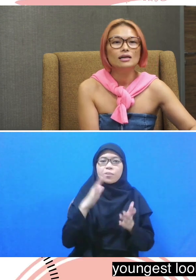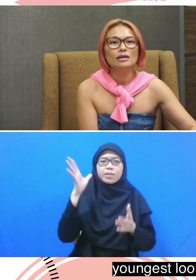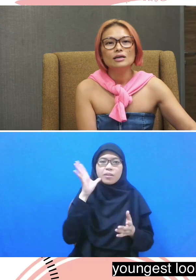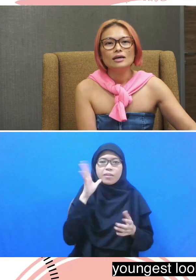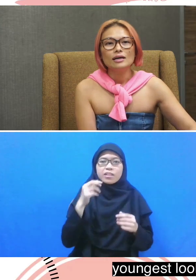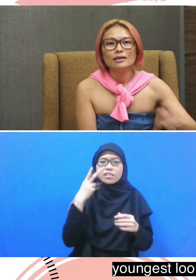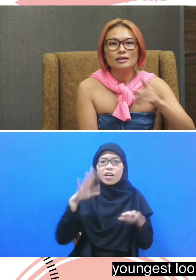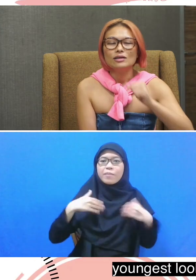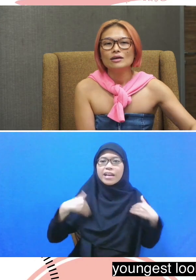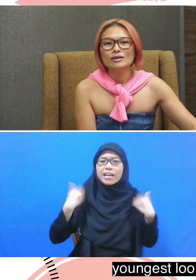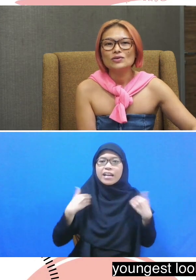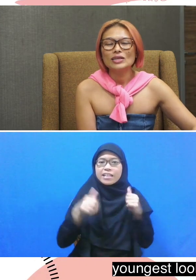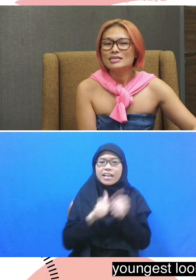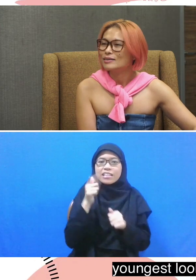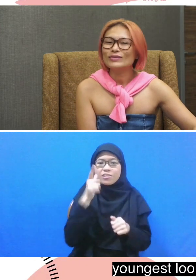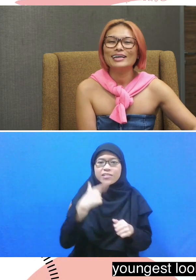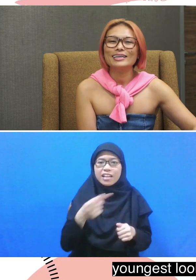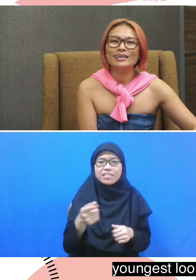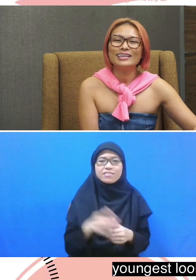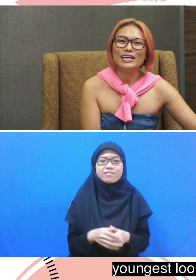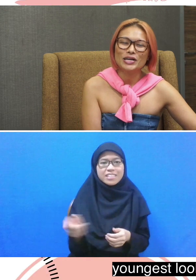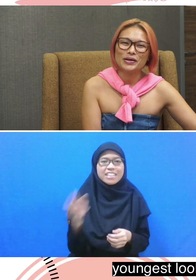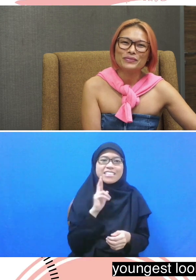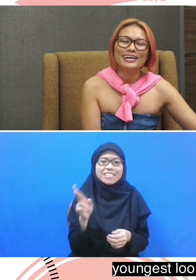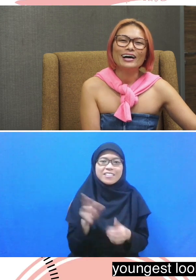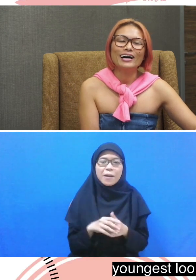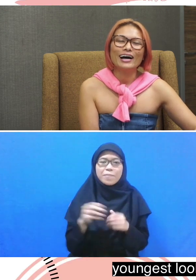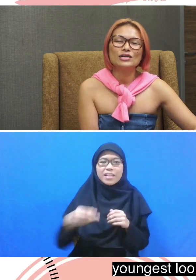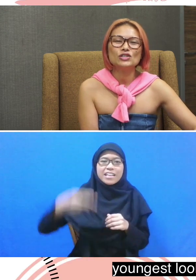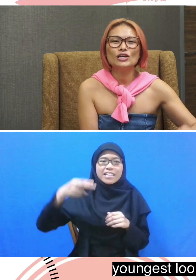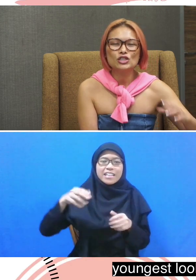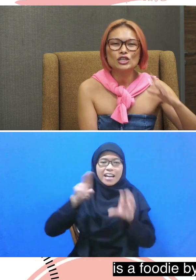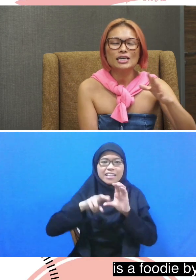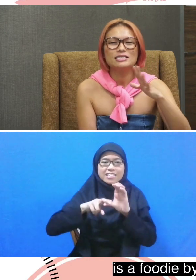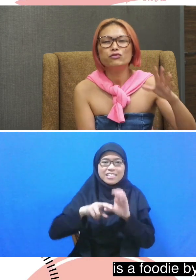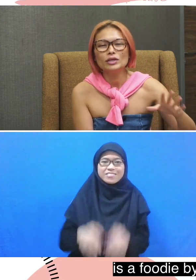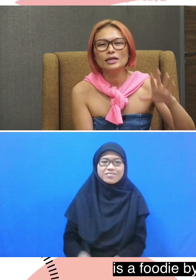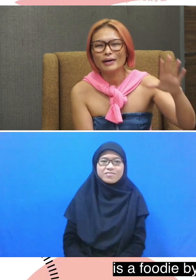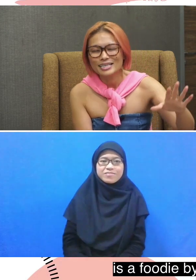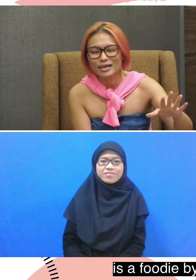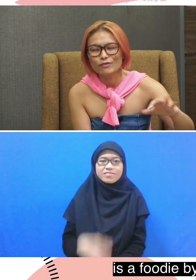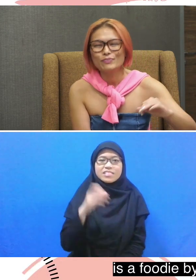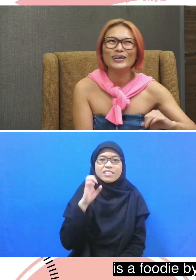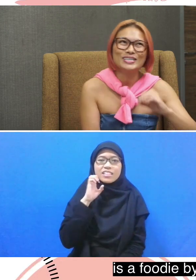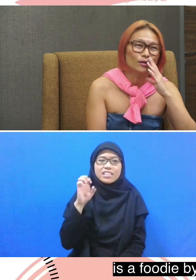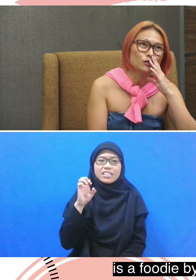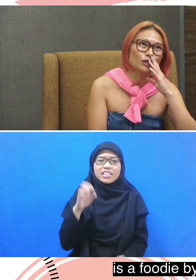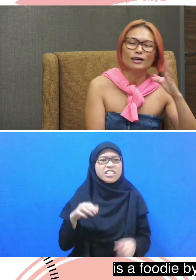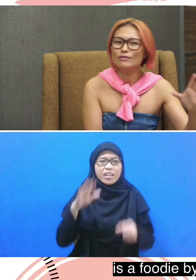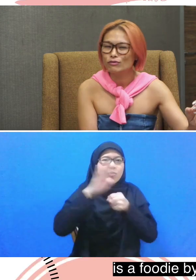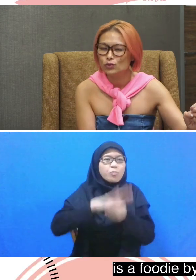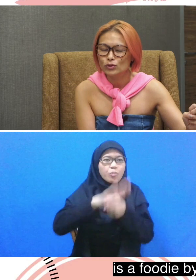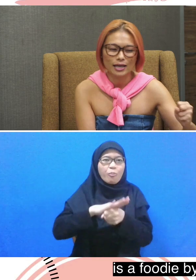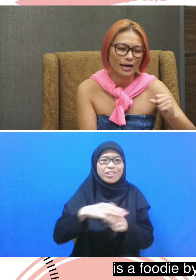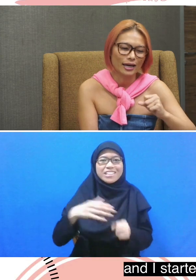like? So that's her in the high chair. She is a foodie by itself because, you know, she